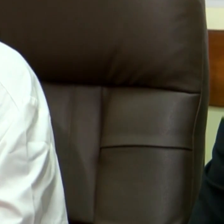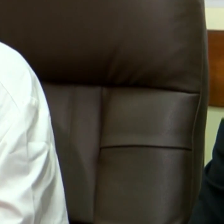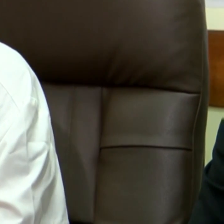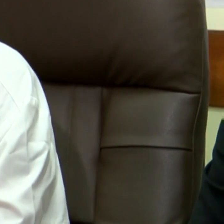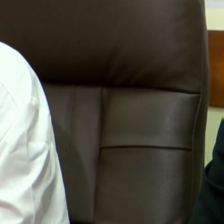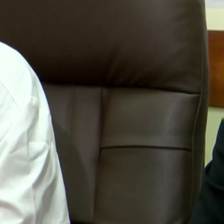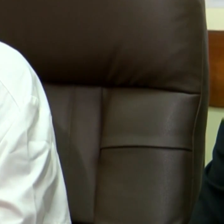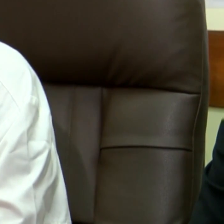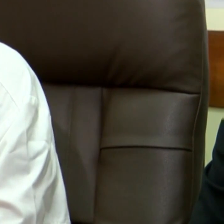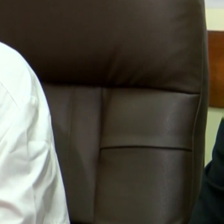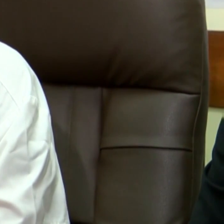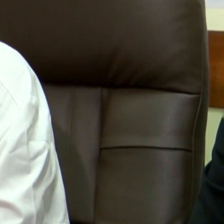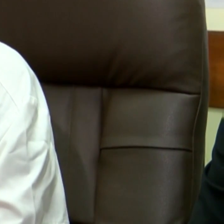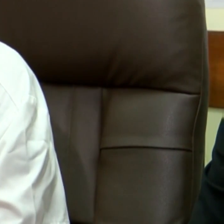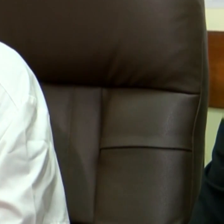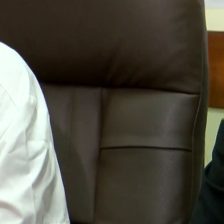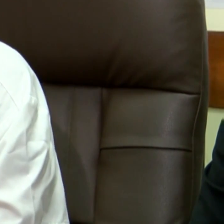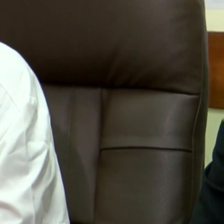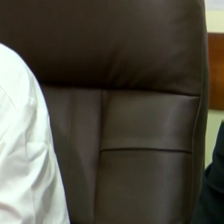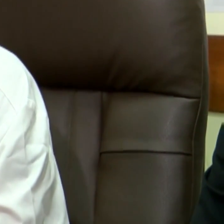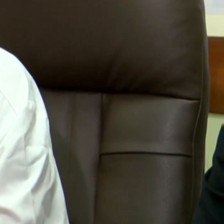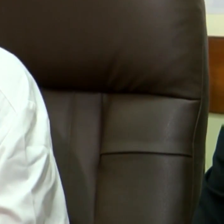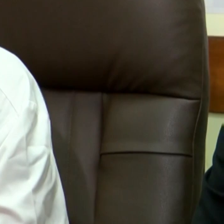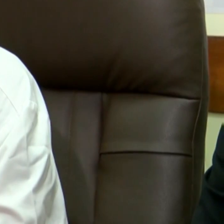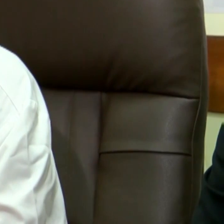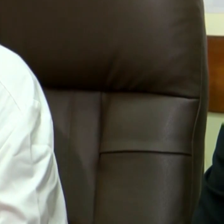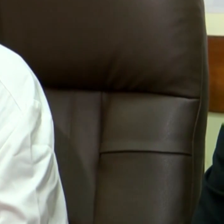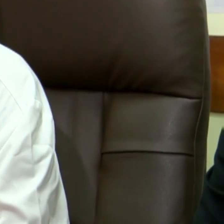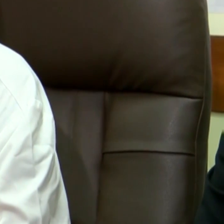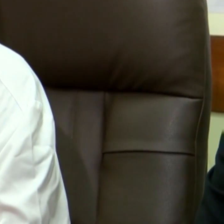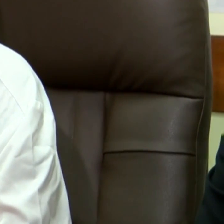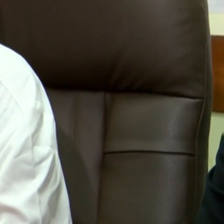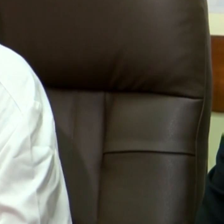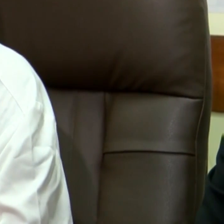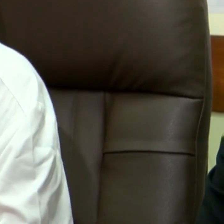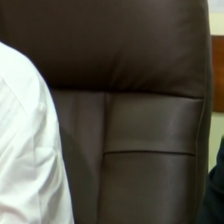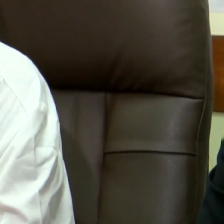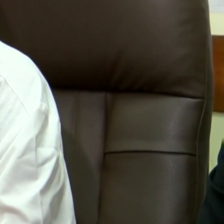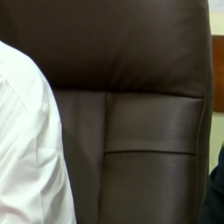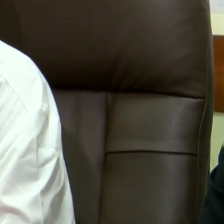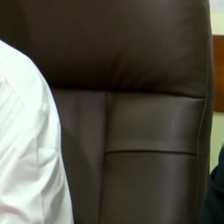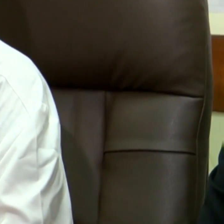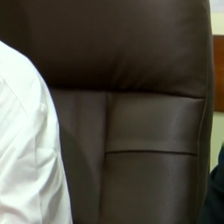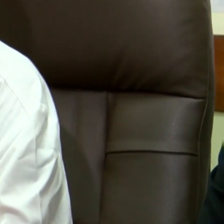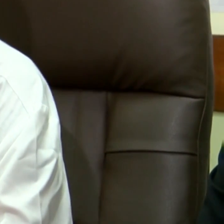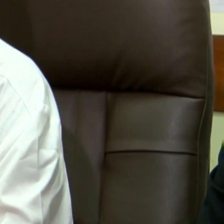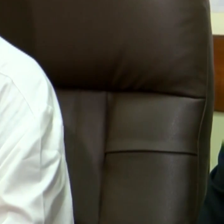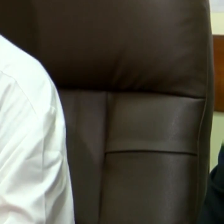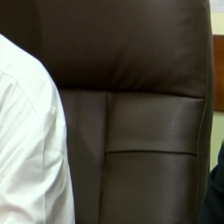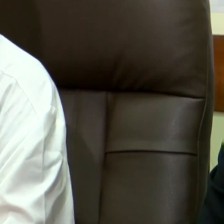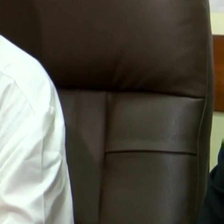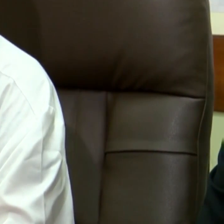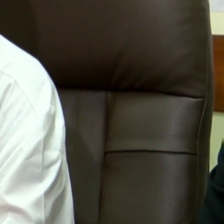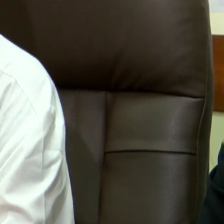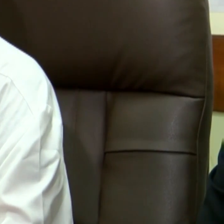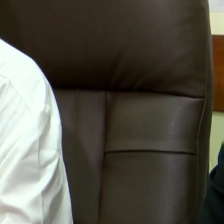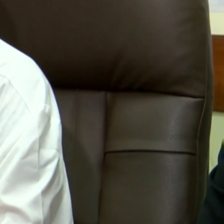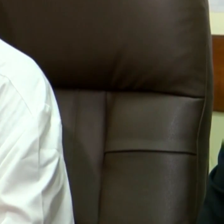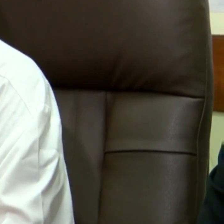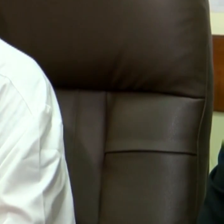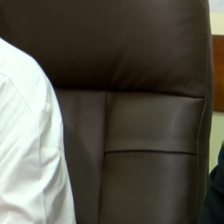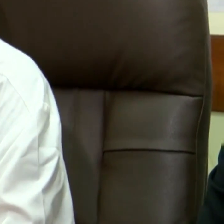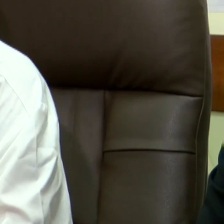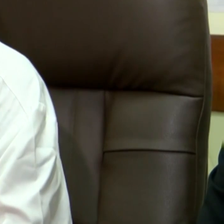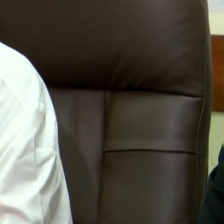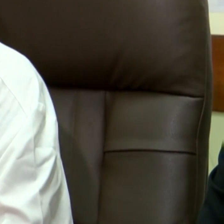of support. And it's nice to know that it's not just Rotary Club, but we have other institutions who will follow suit because of